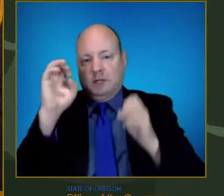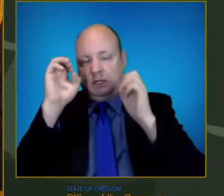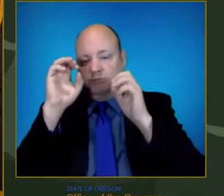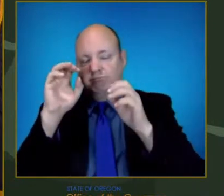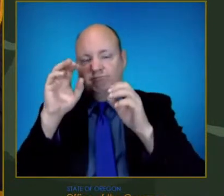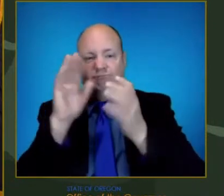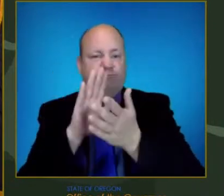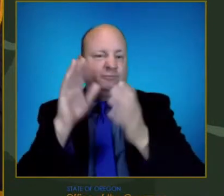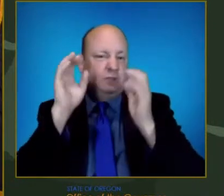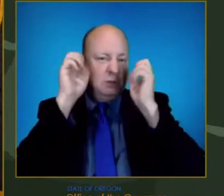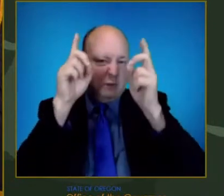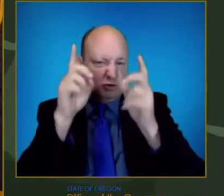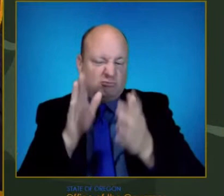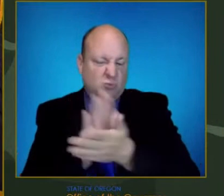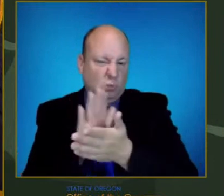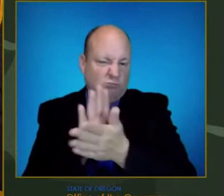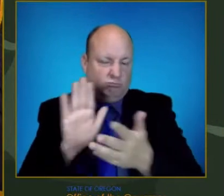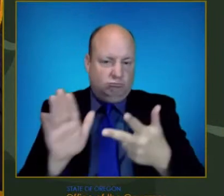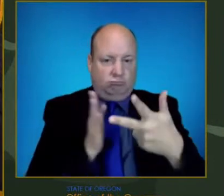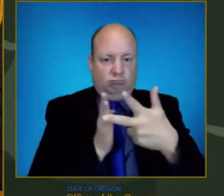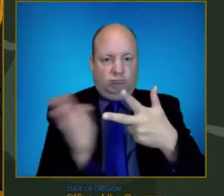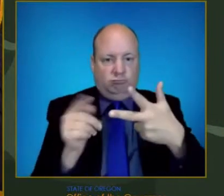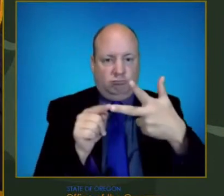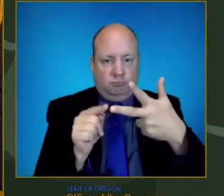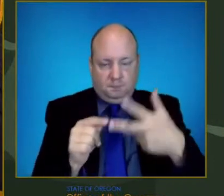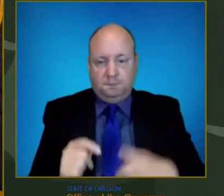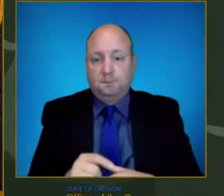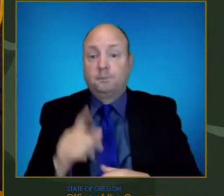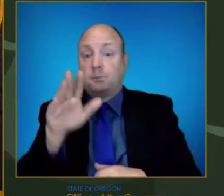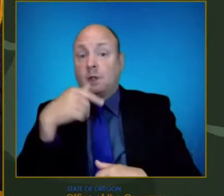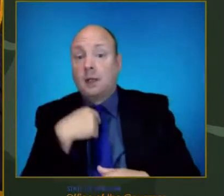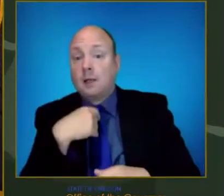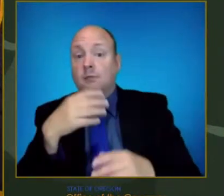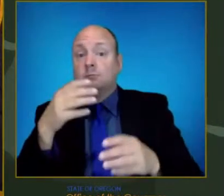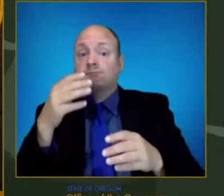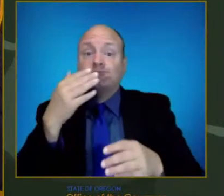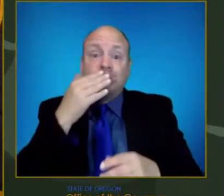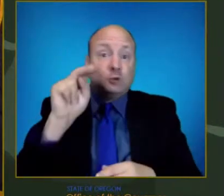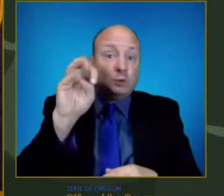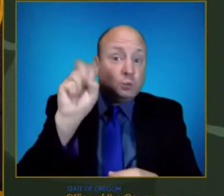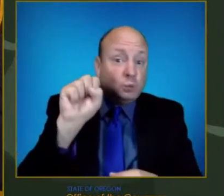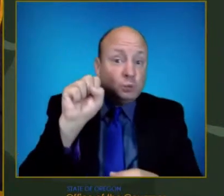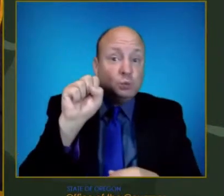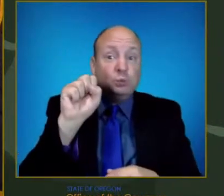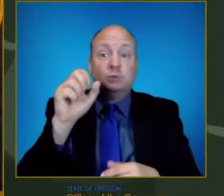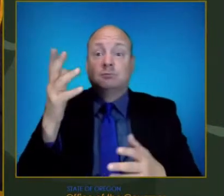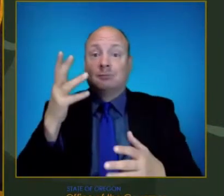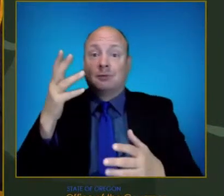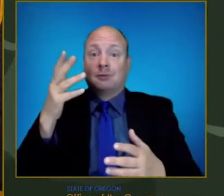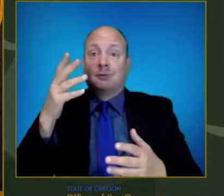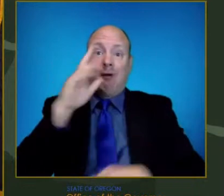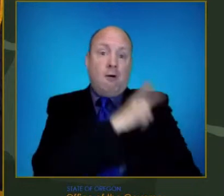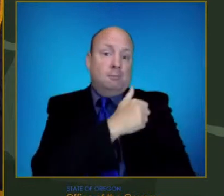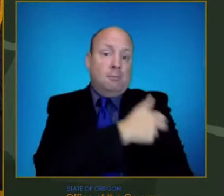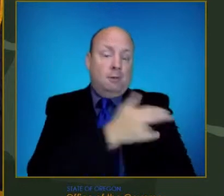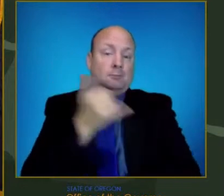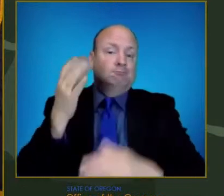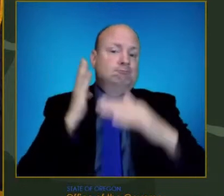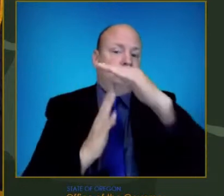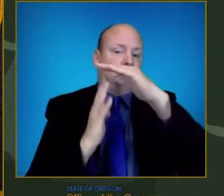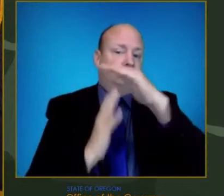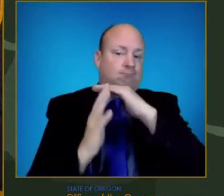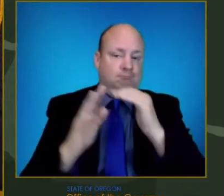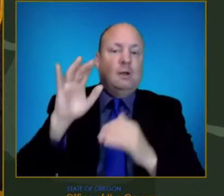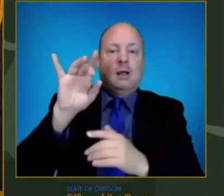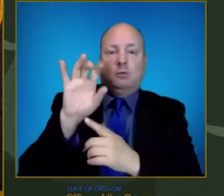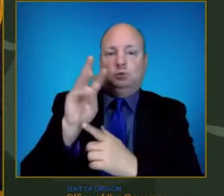Our hospitalizations are declining, with 822 as of today. Cases are slowly declining